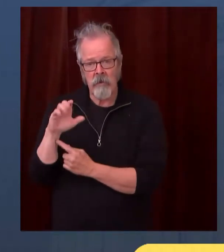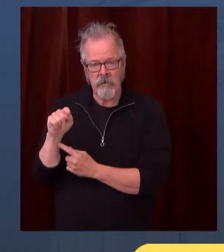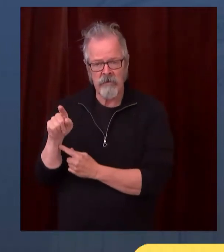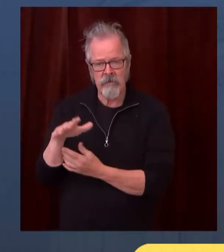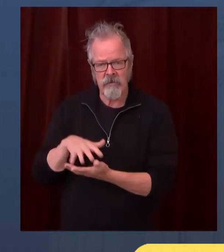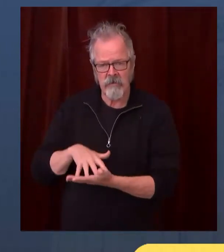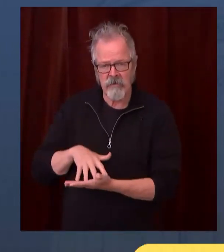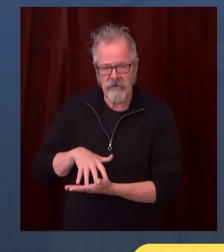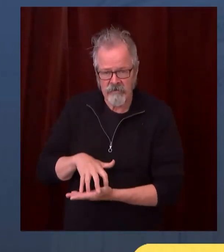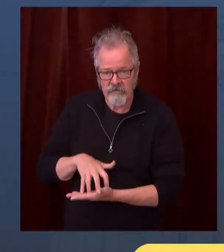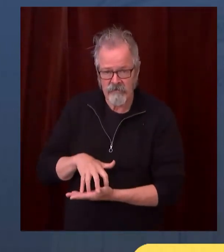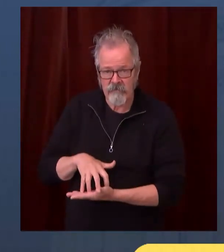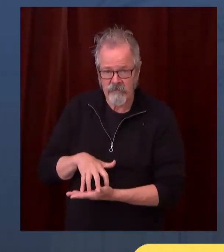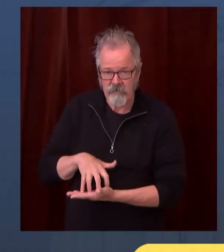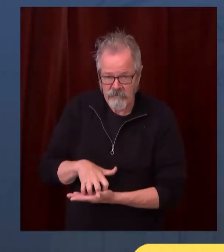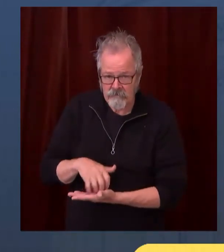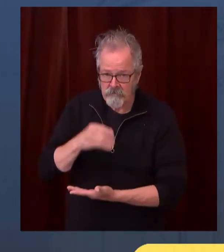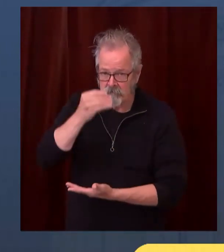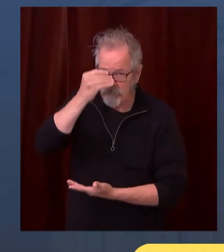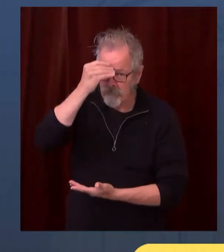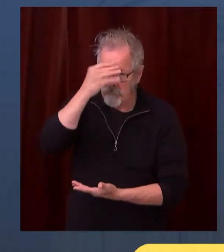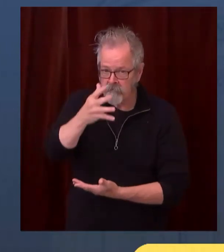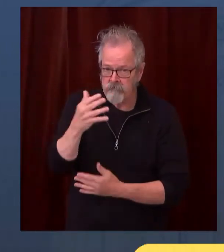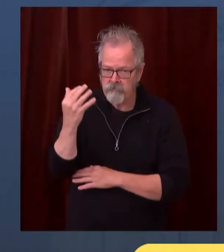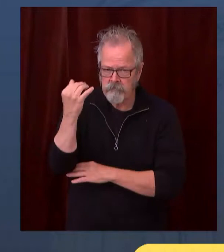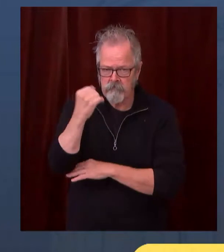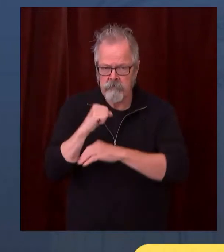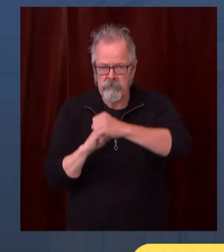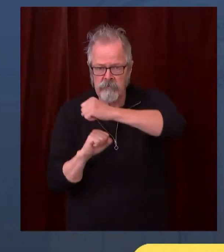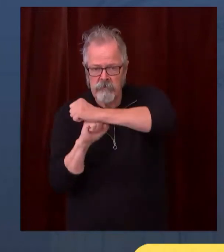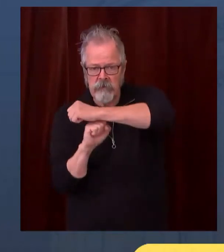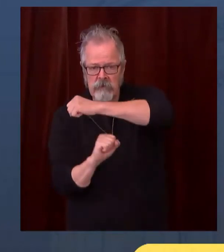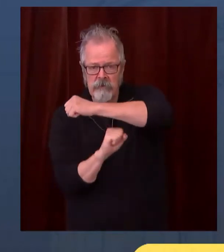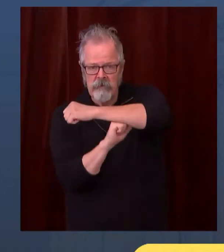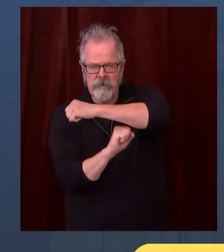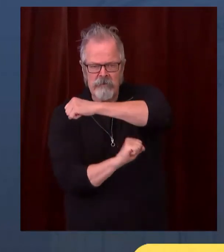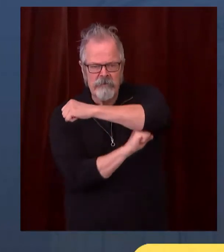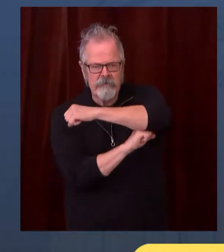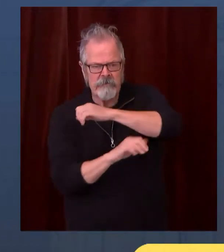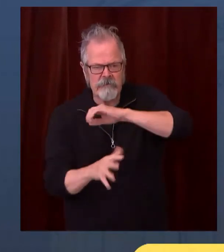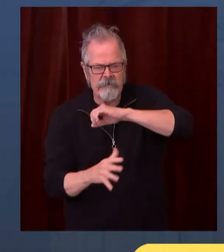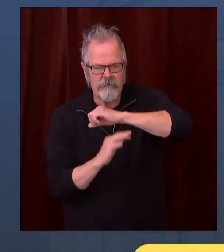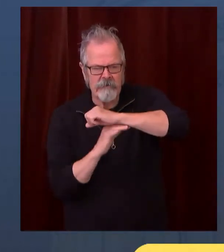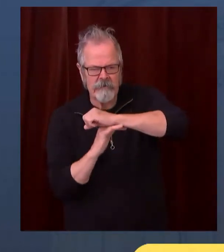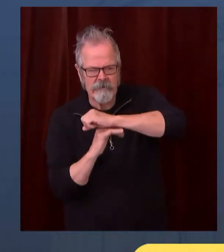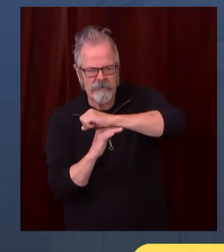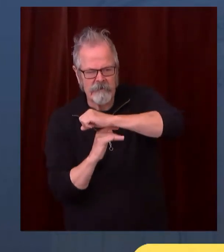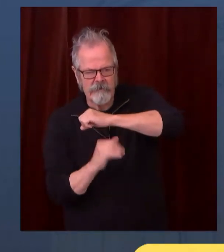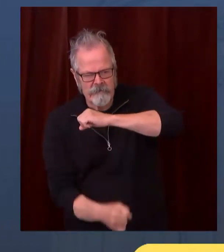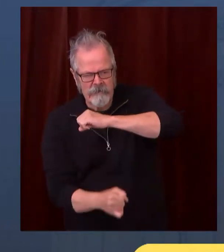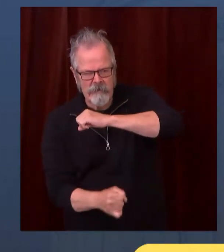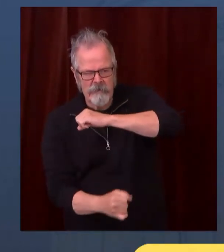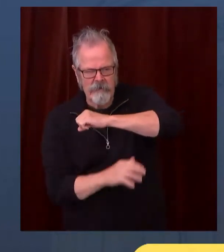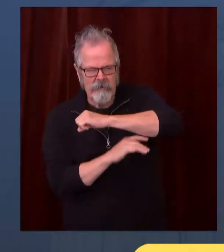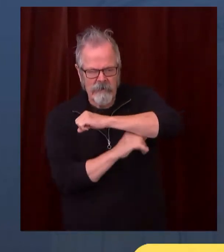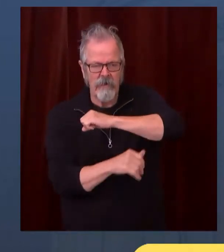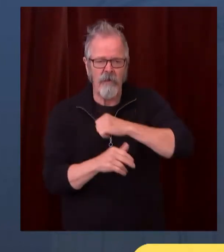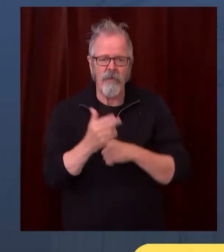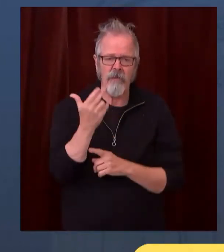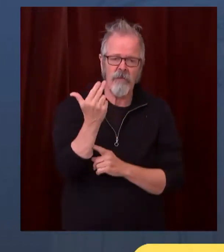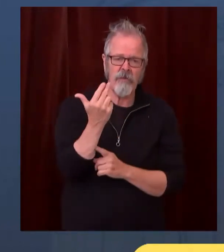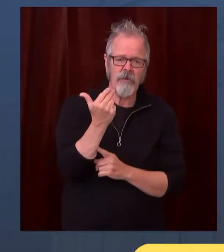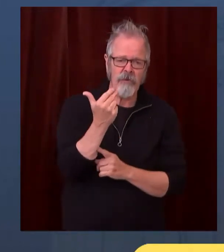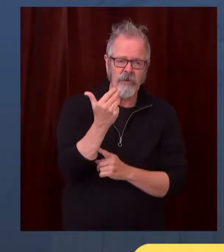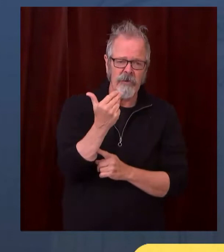adopt restrictive policies that are designed to reduce the access to the ballot. Now, those are other